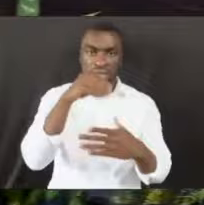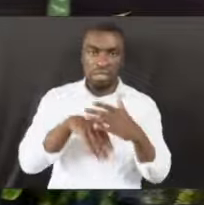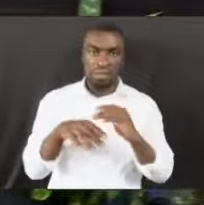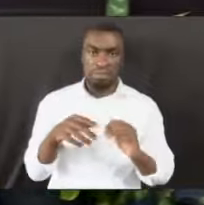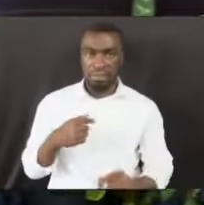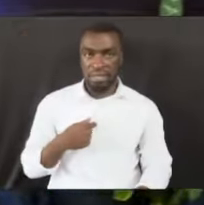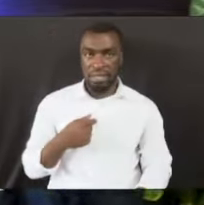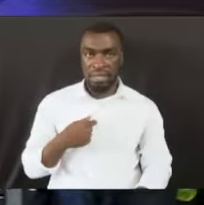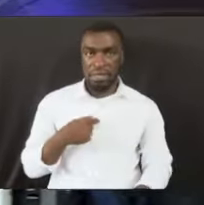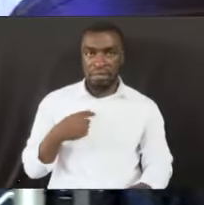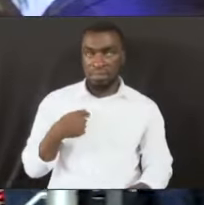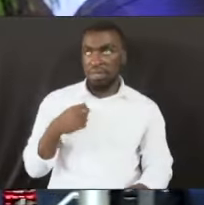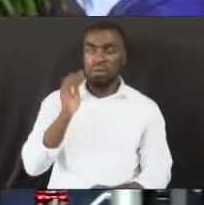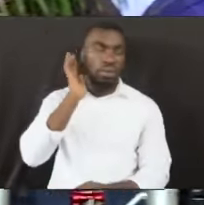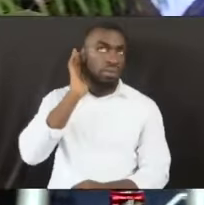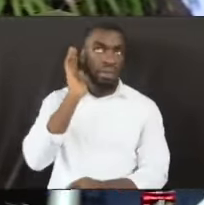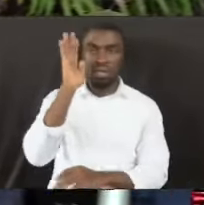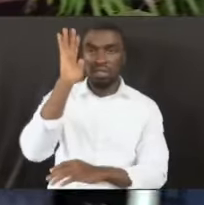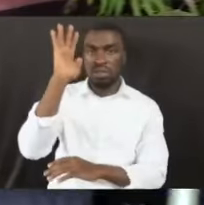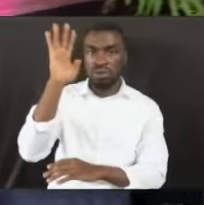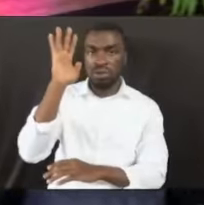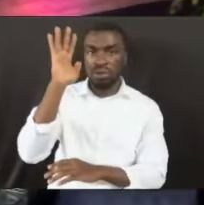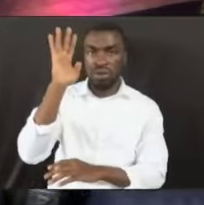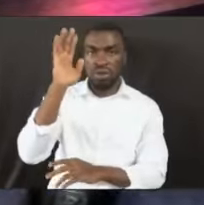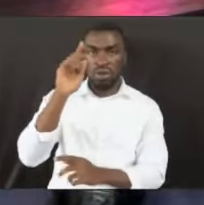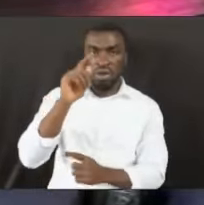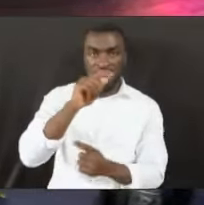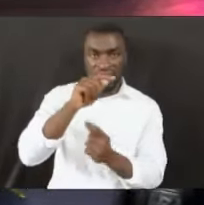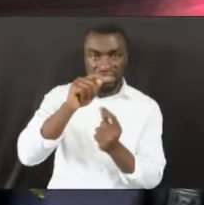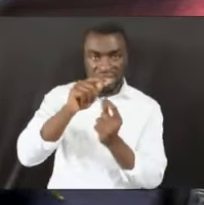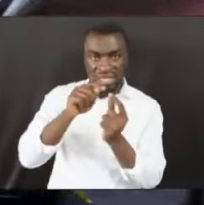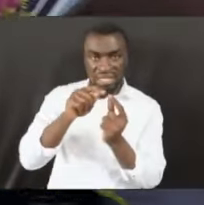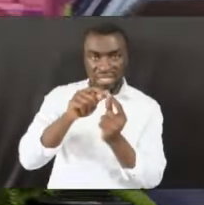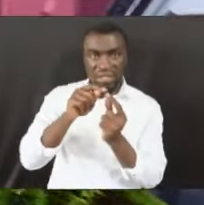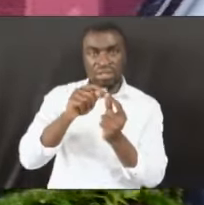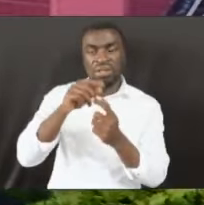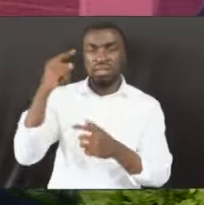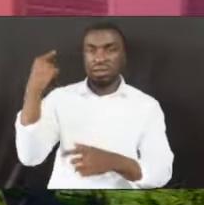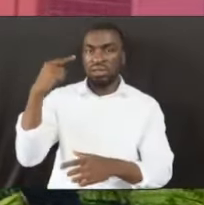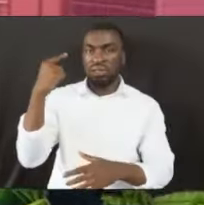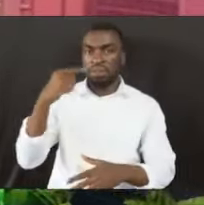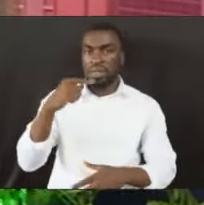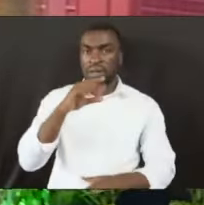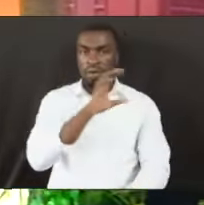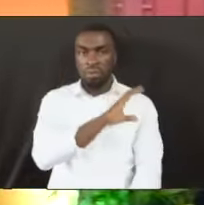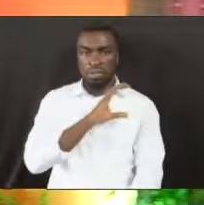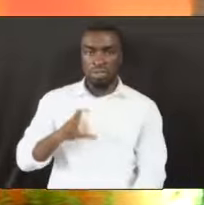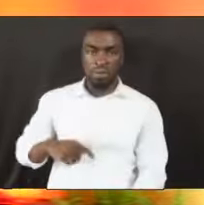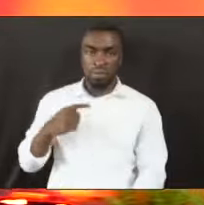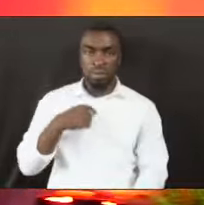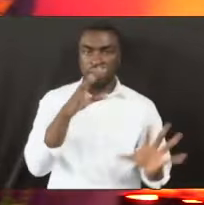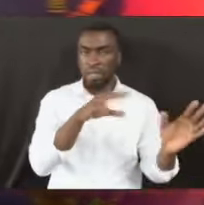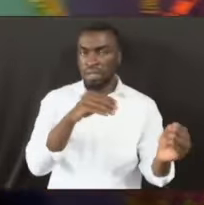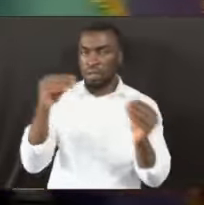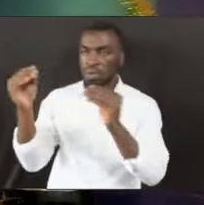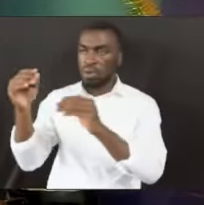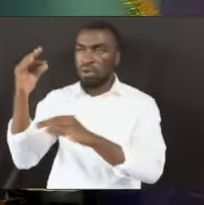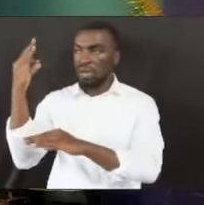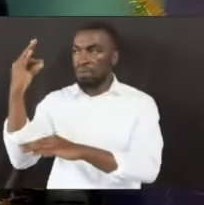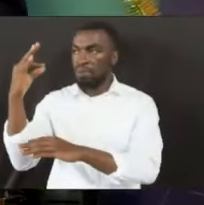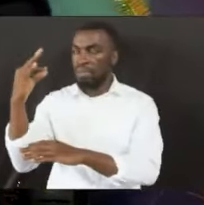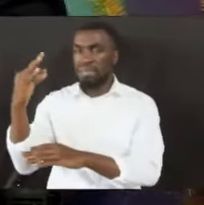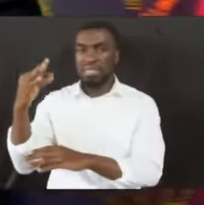And in particular, the gospel commission to go and preach including the Lenana, God wants you